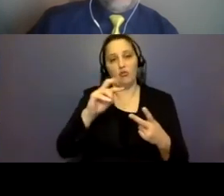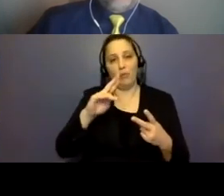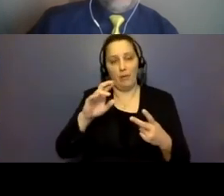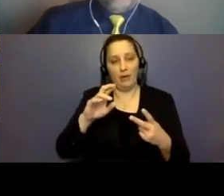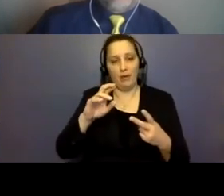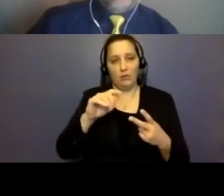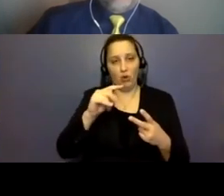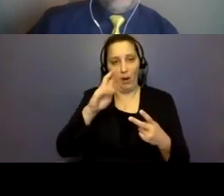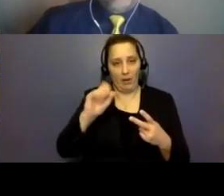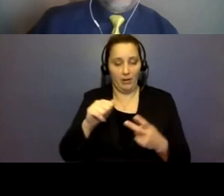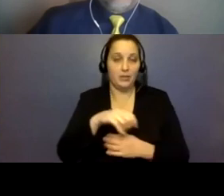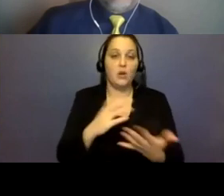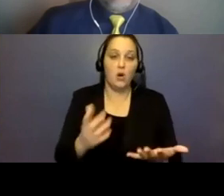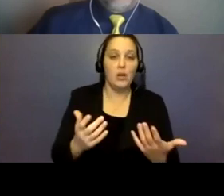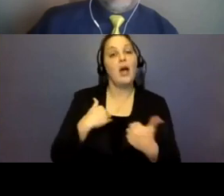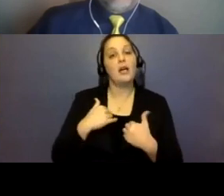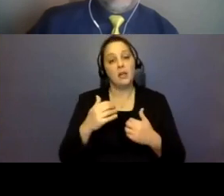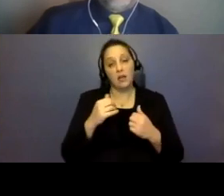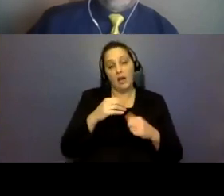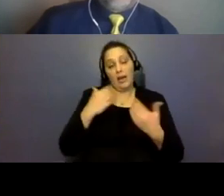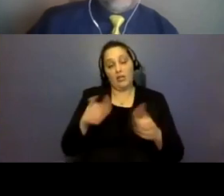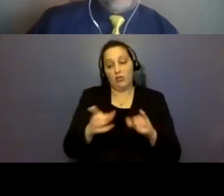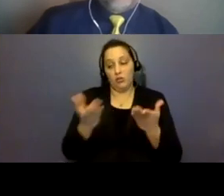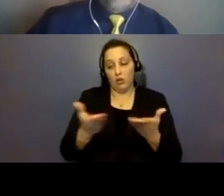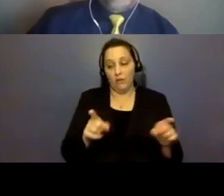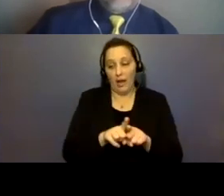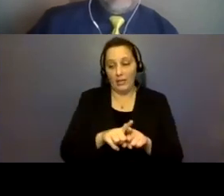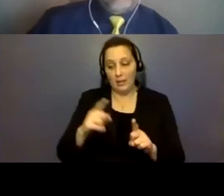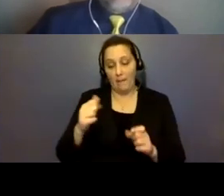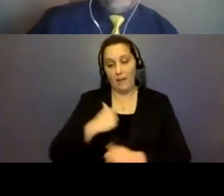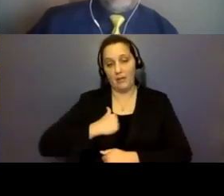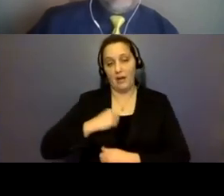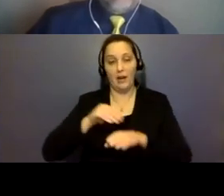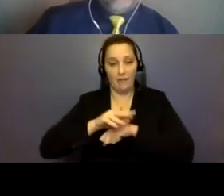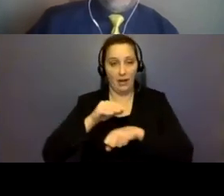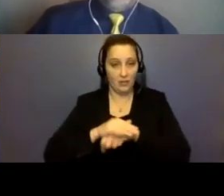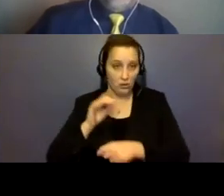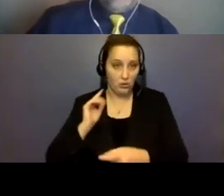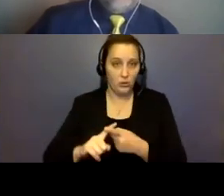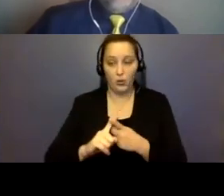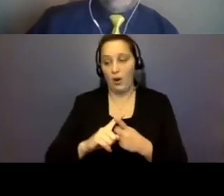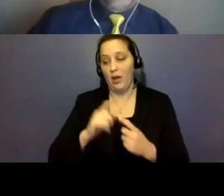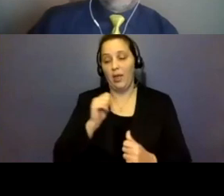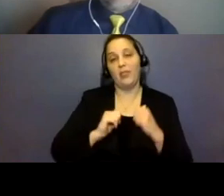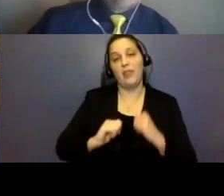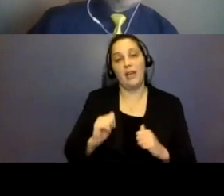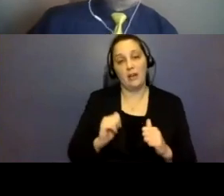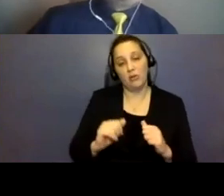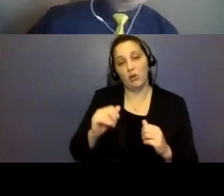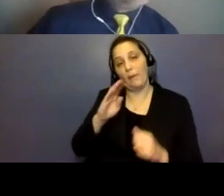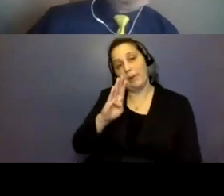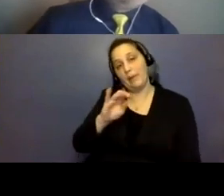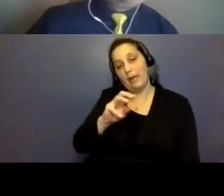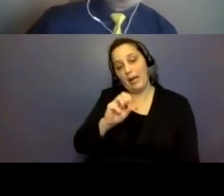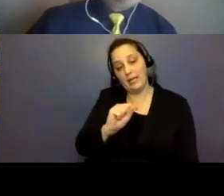Subcommittee, served as military advisor to Healing Wars, theatrical dance production, PBS Crafts